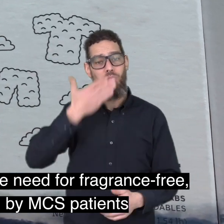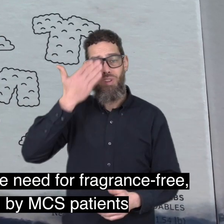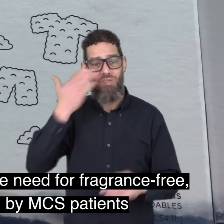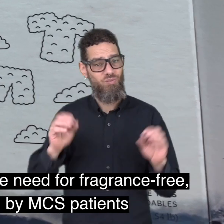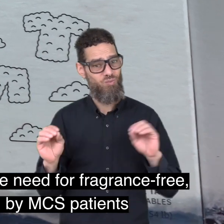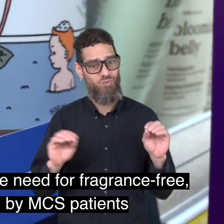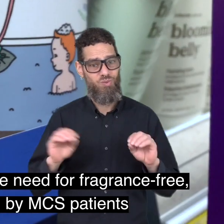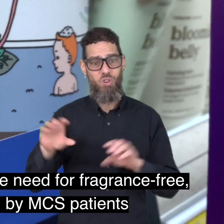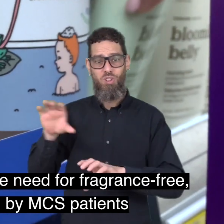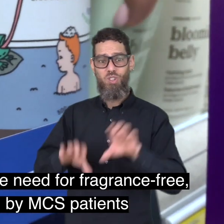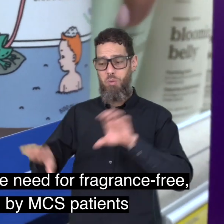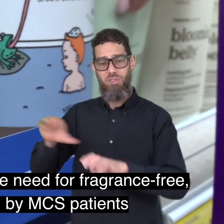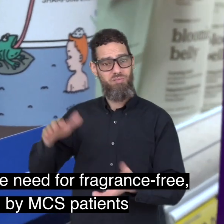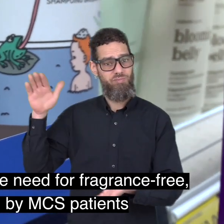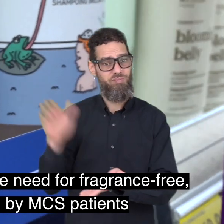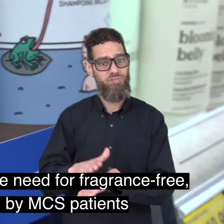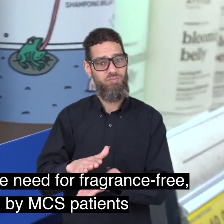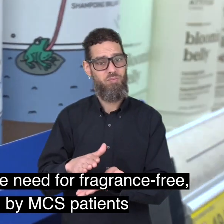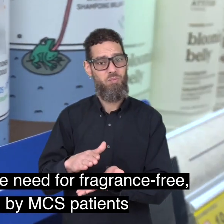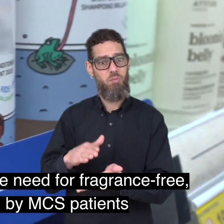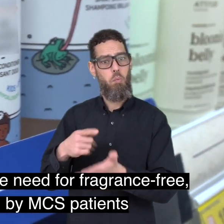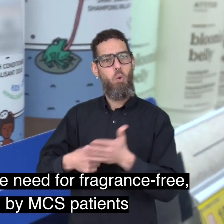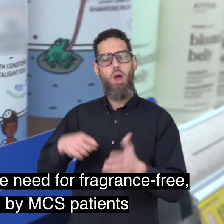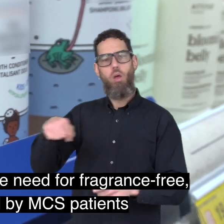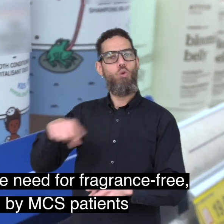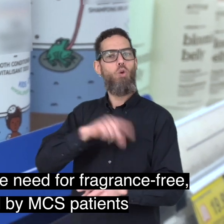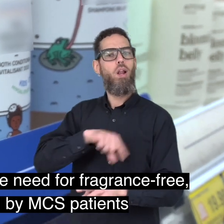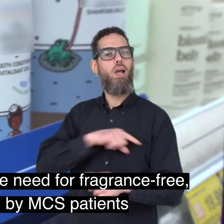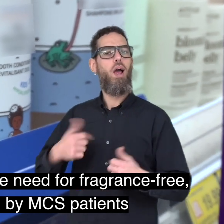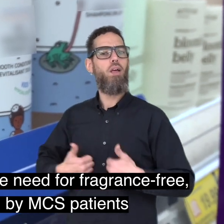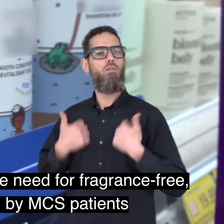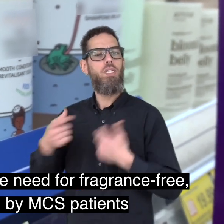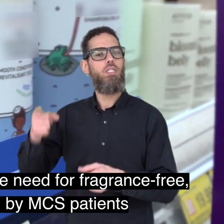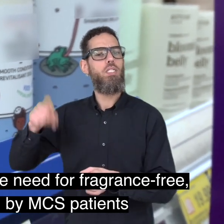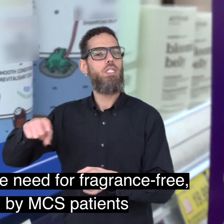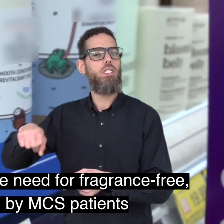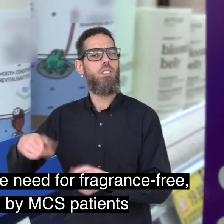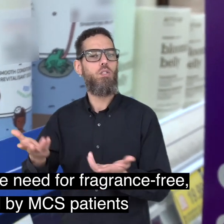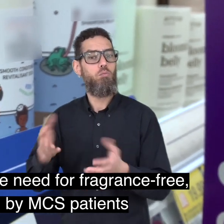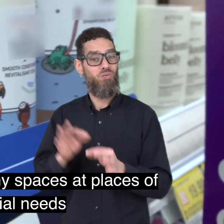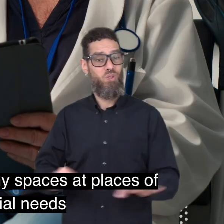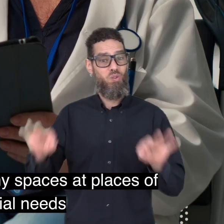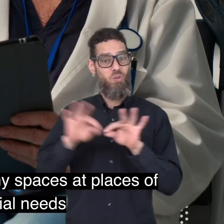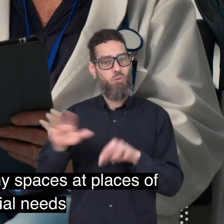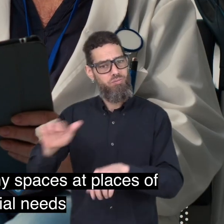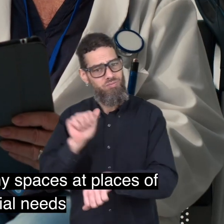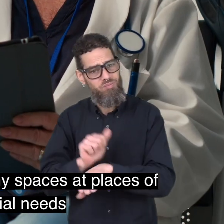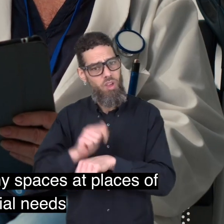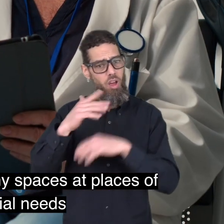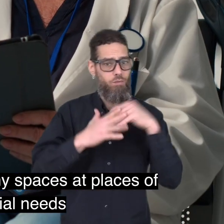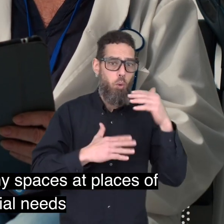least toxic products and optimal air quality required by MCS patients, and work to ensure that patients can have these